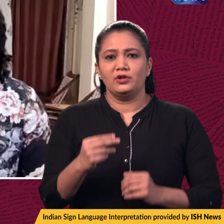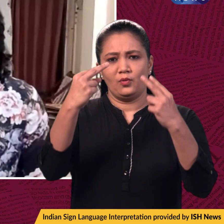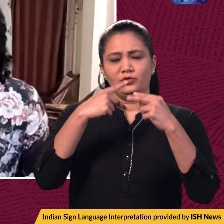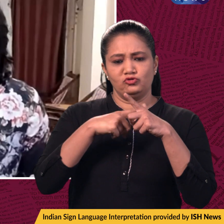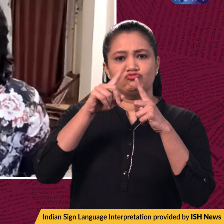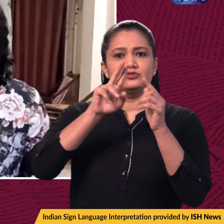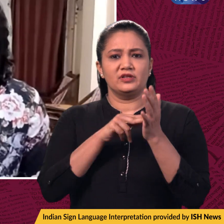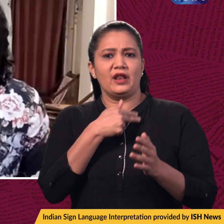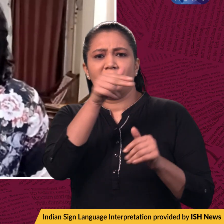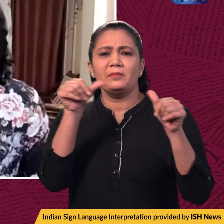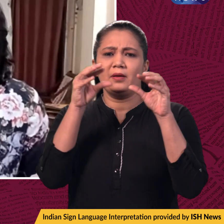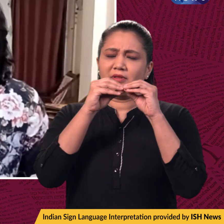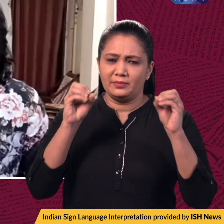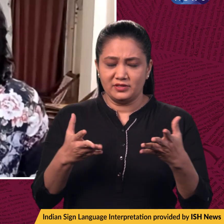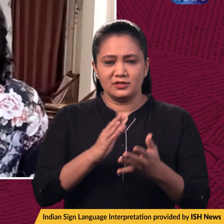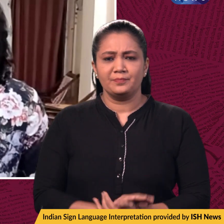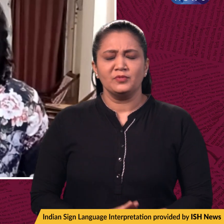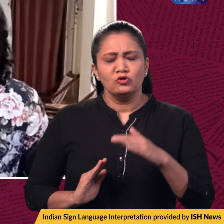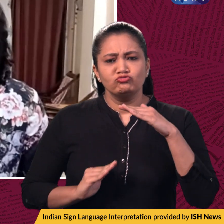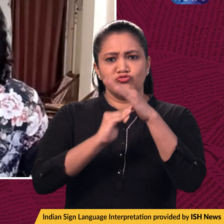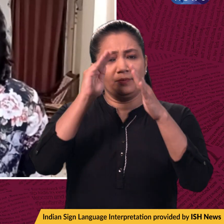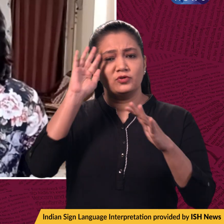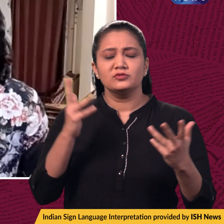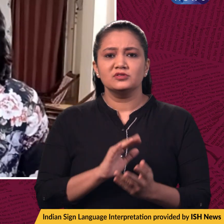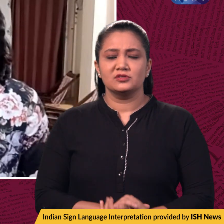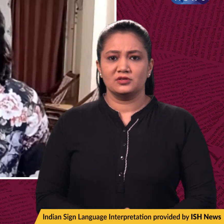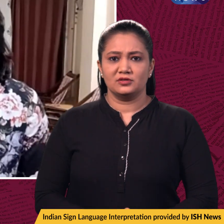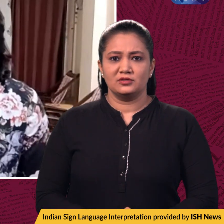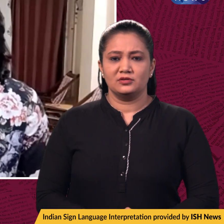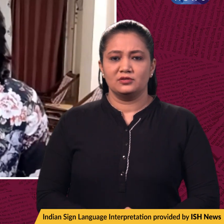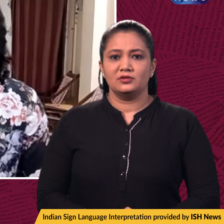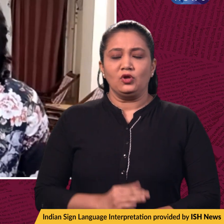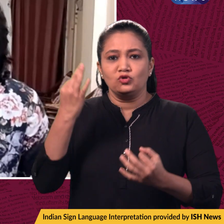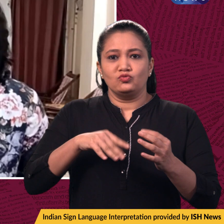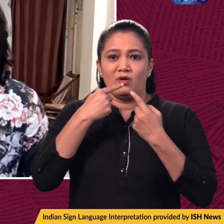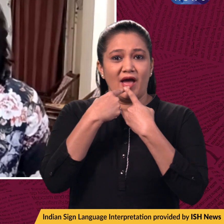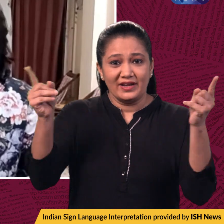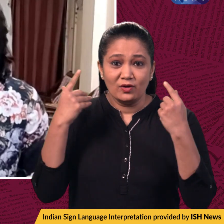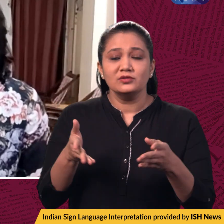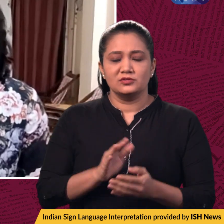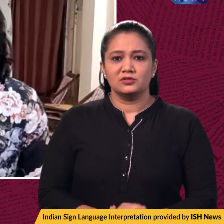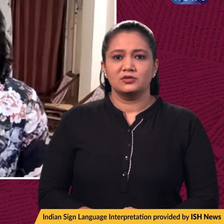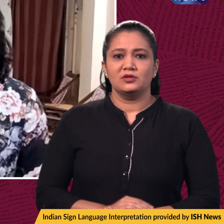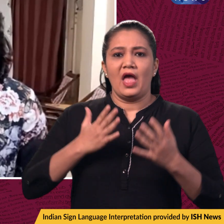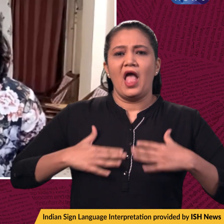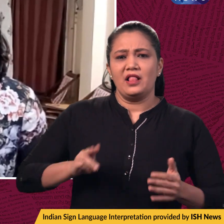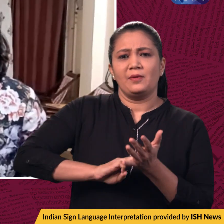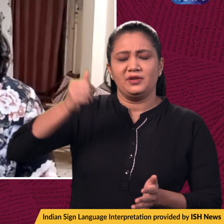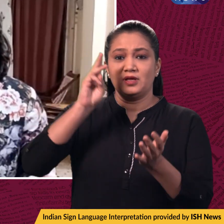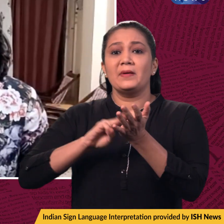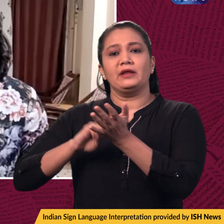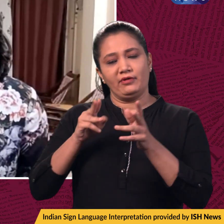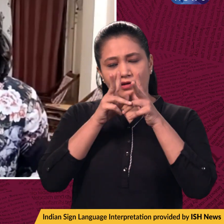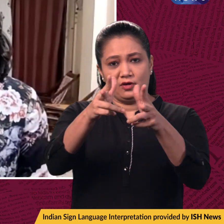Good evening, you're watching Just the News. I'm Amita Balachandra. Our top story today is on the new announcement that's come in by Union Health